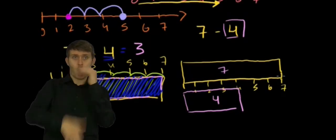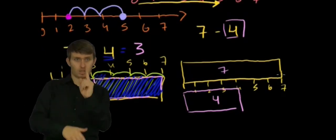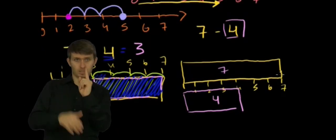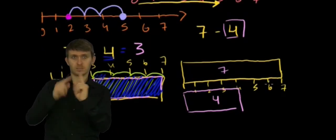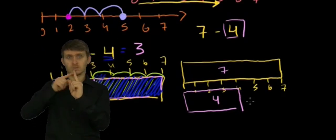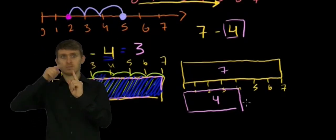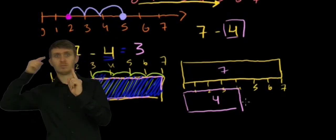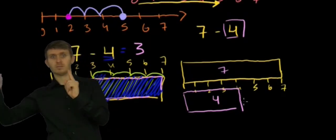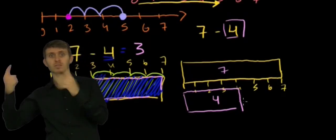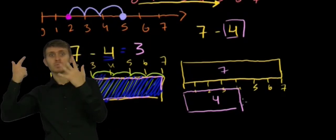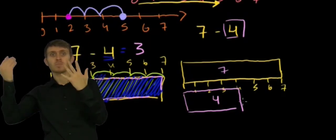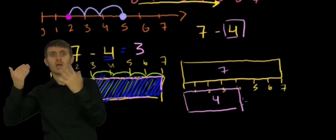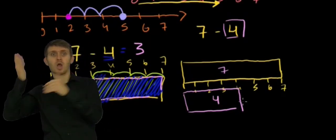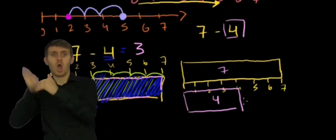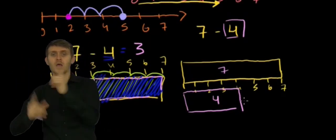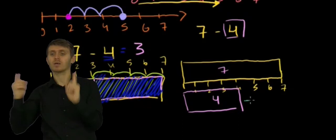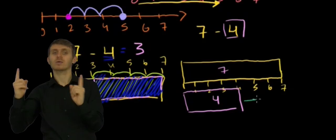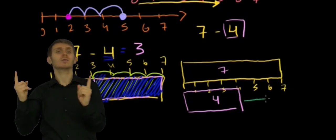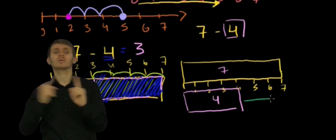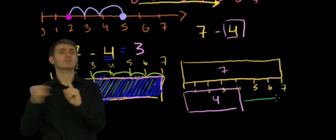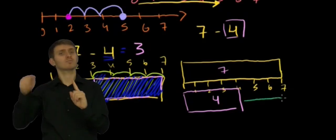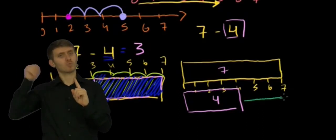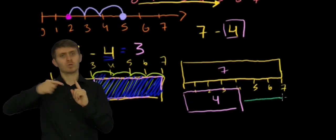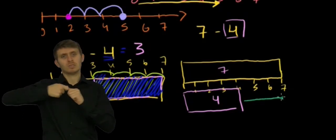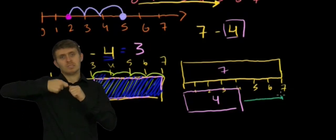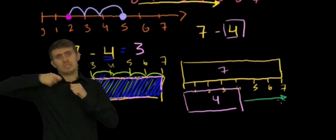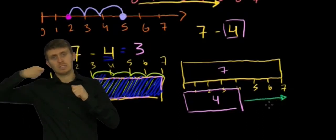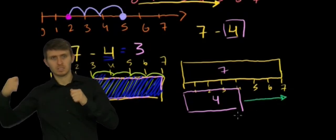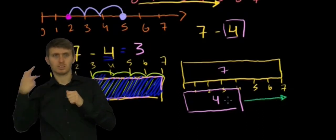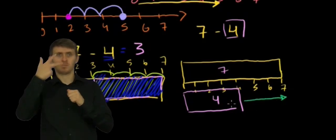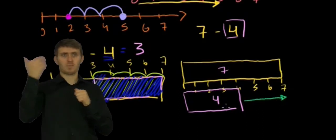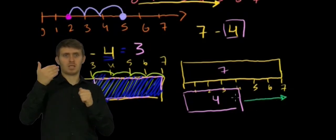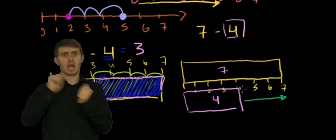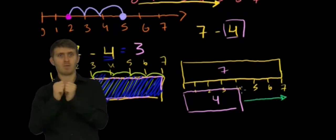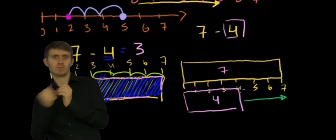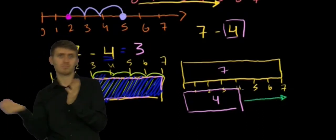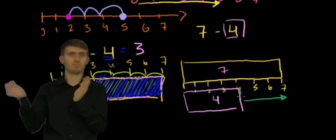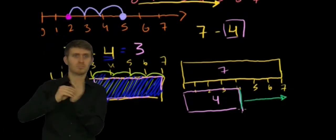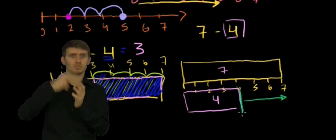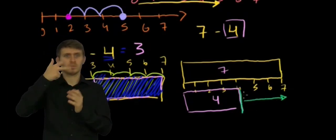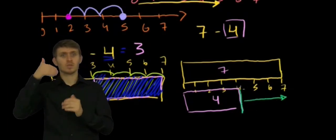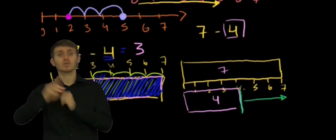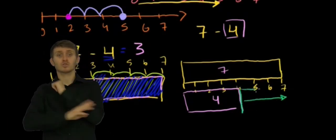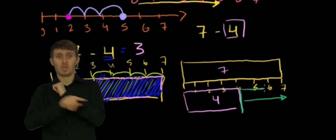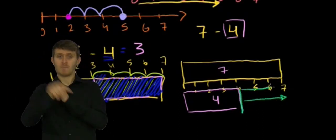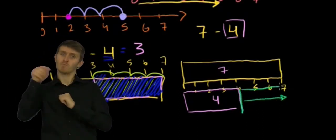wood to the 7-inch piece of wood, I would have to grow by 3 inches. Or I would have to add,